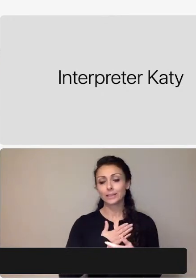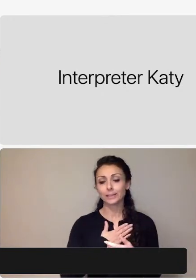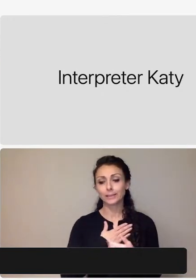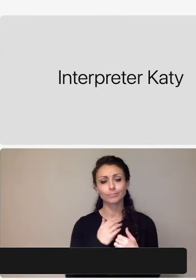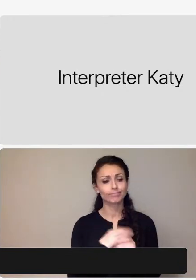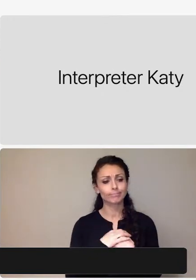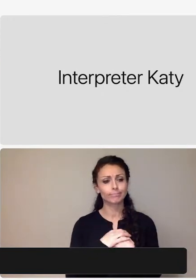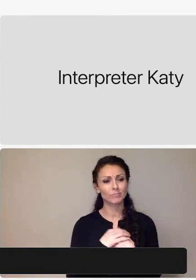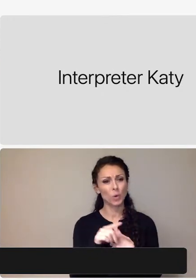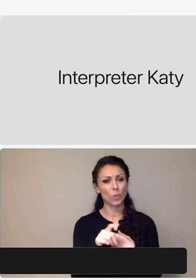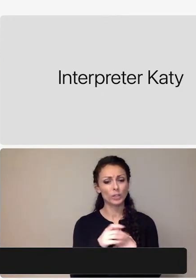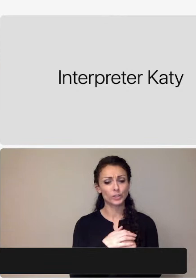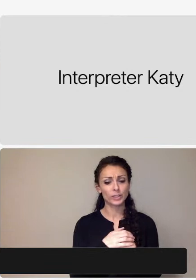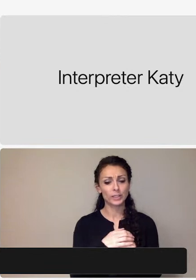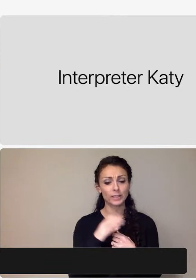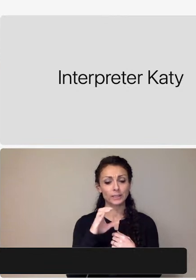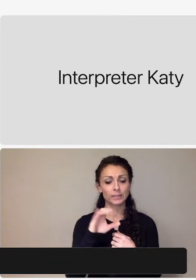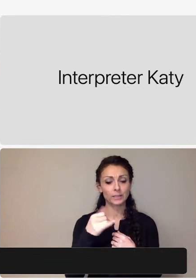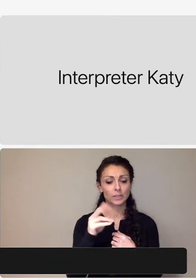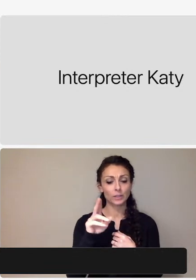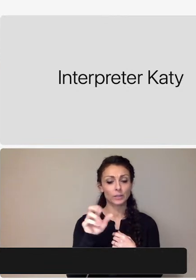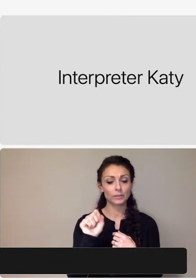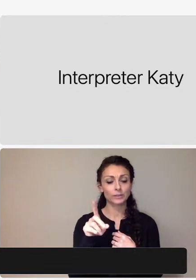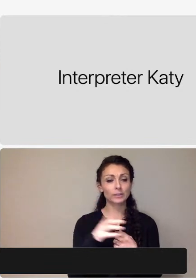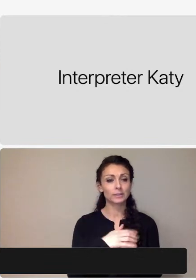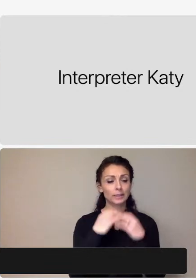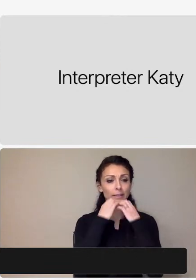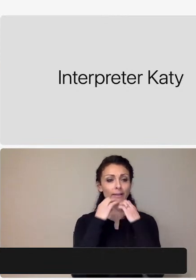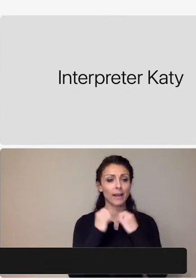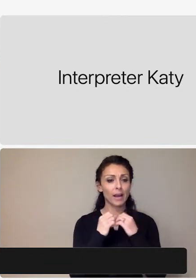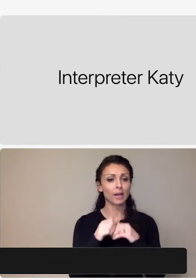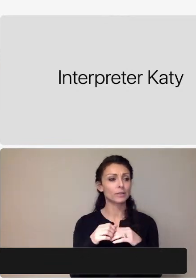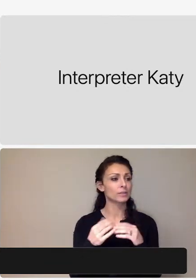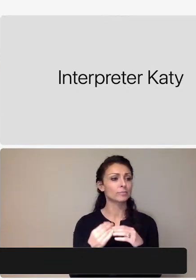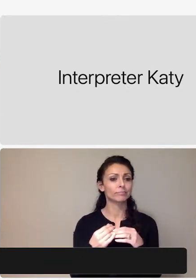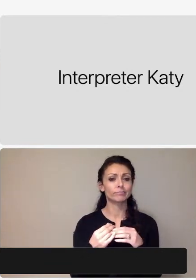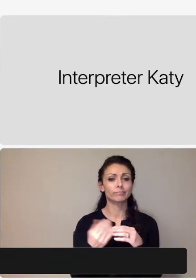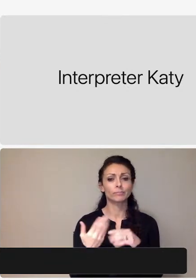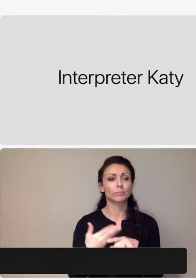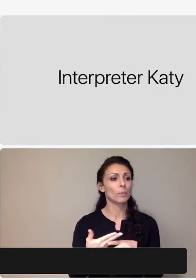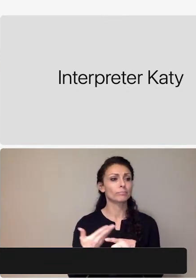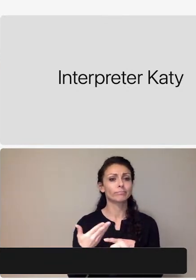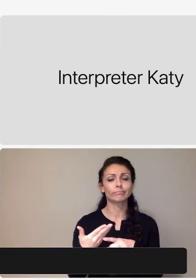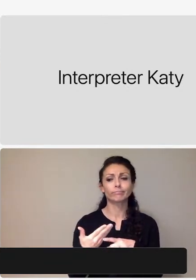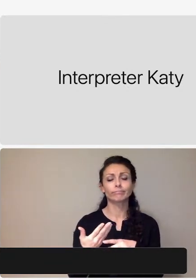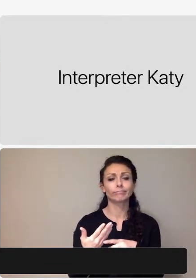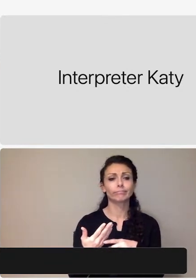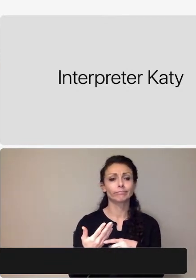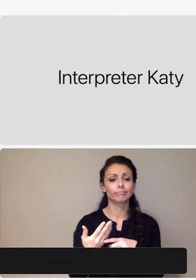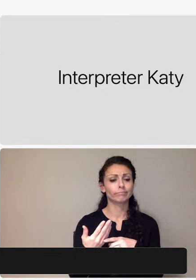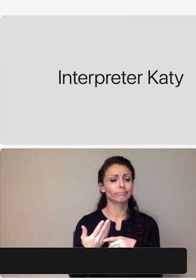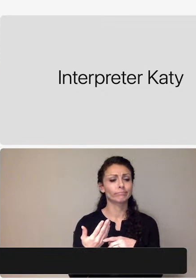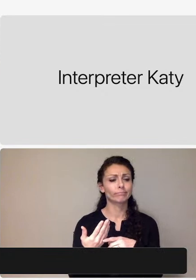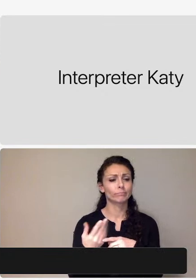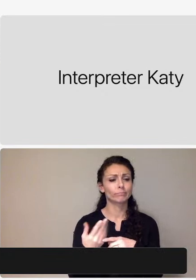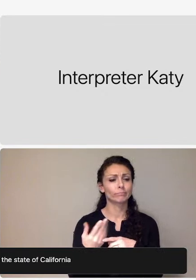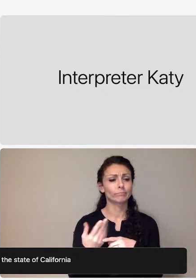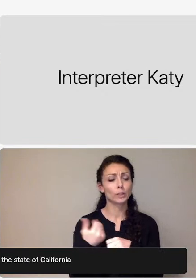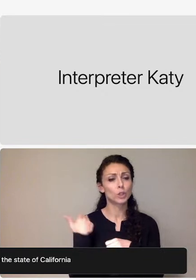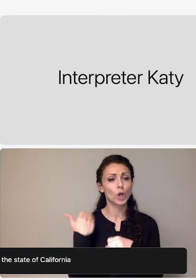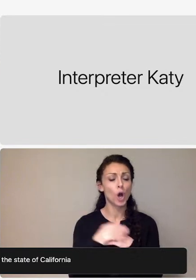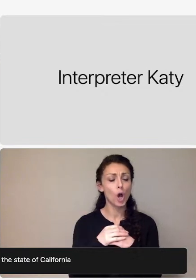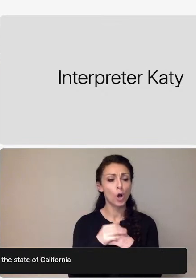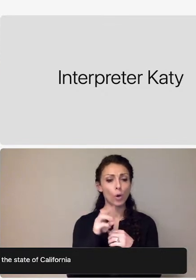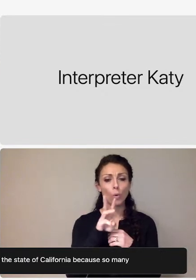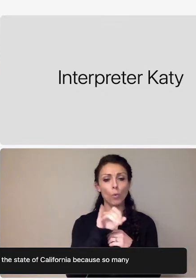cgsd cares you know over 20 years ago we had the williams act was approved in the state of california because